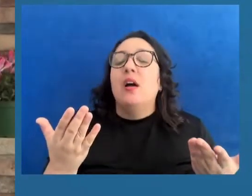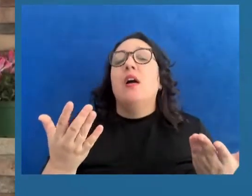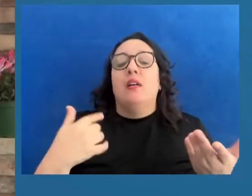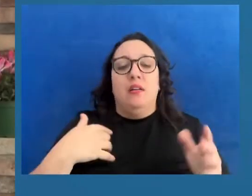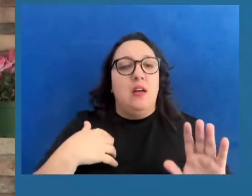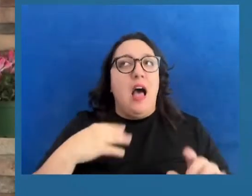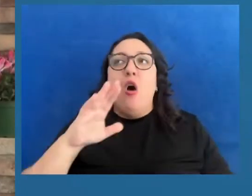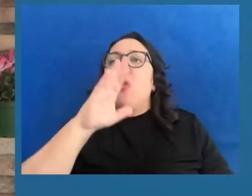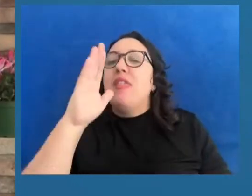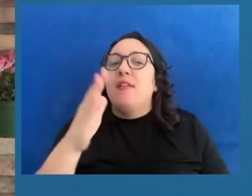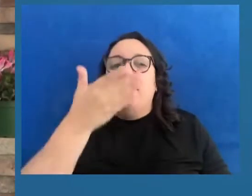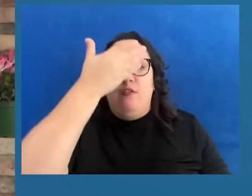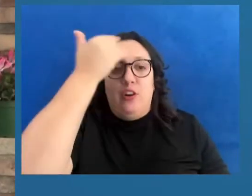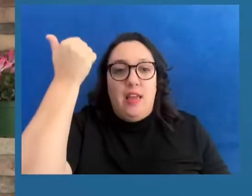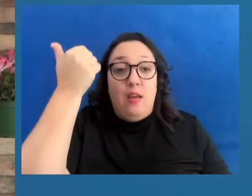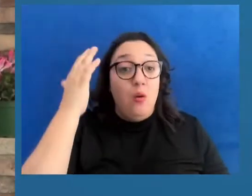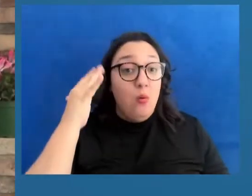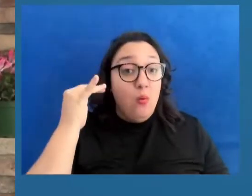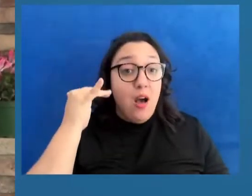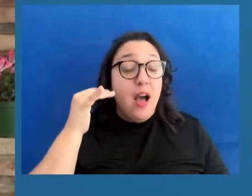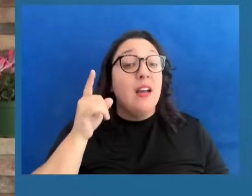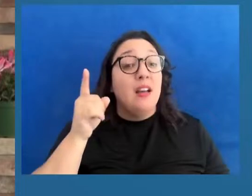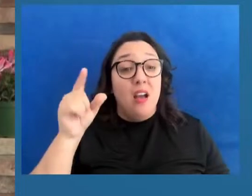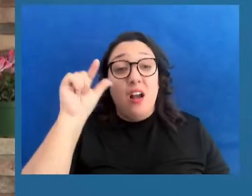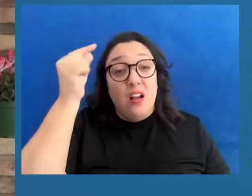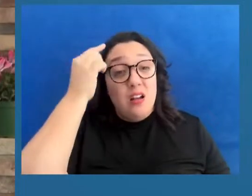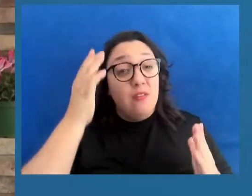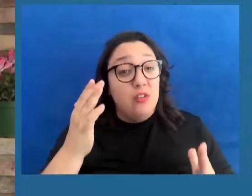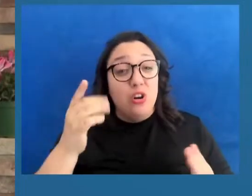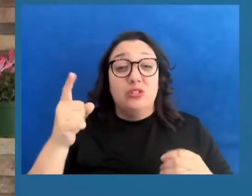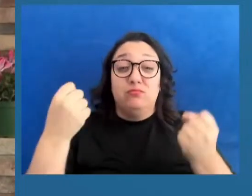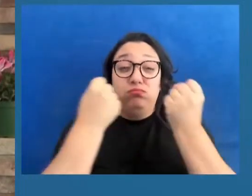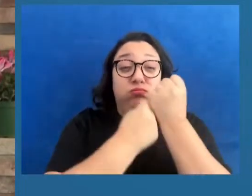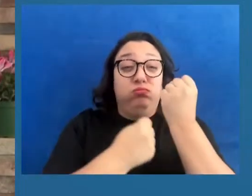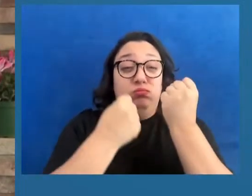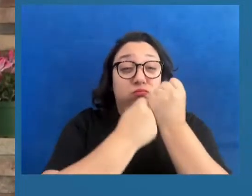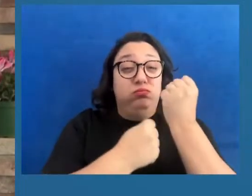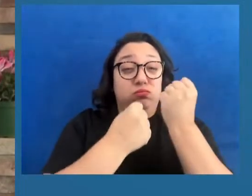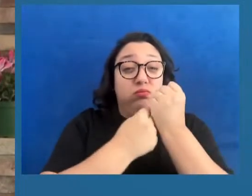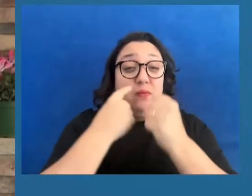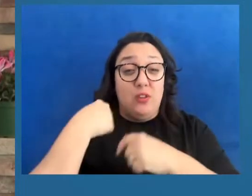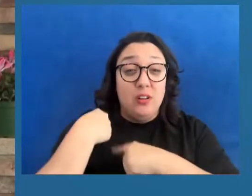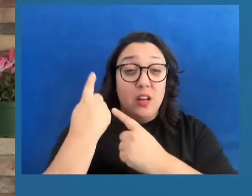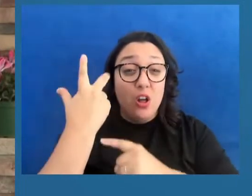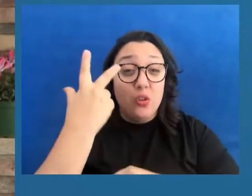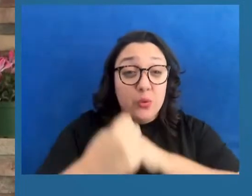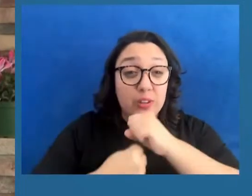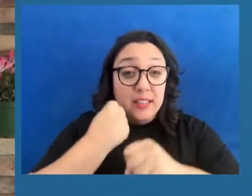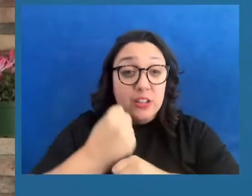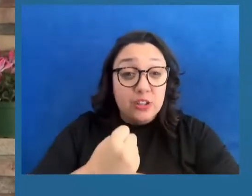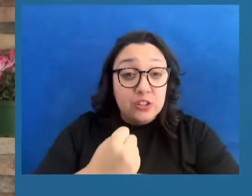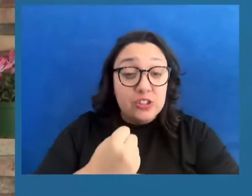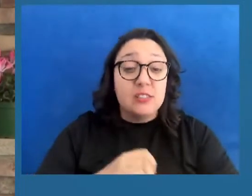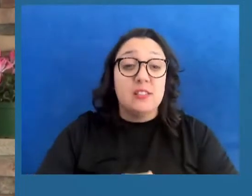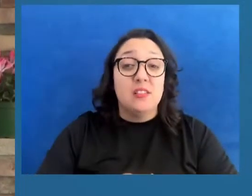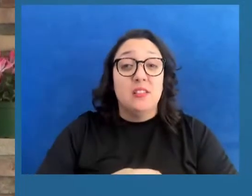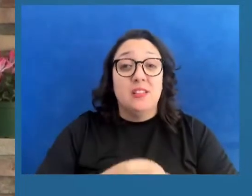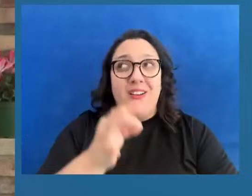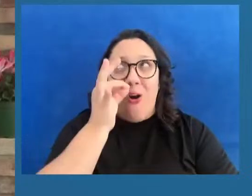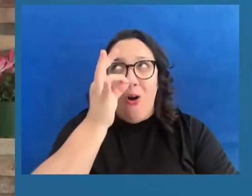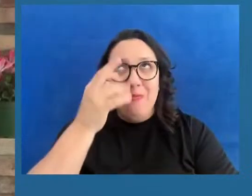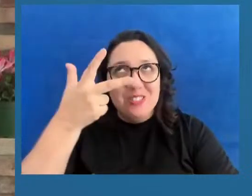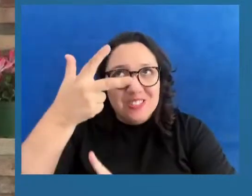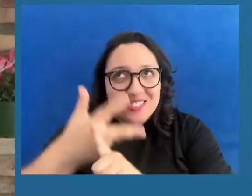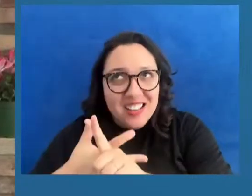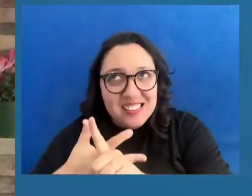that because of the support that she has given me over my last 3 years and almost 3 months in office, but